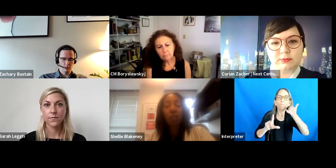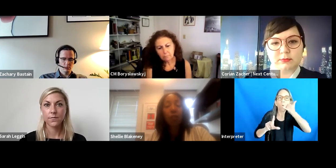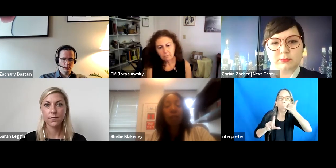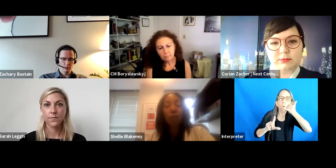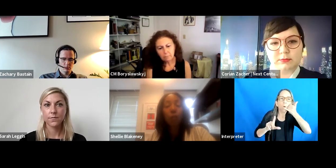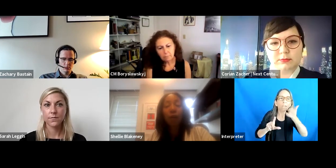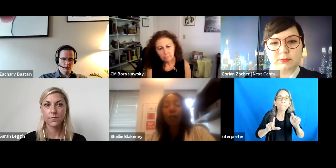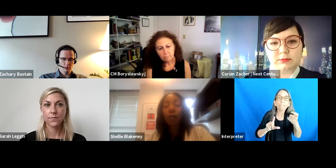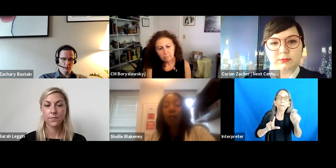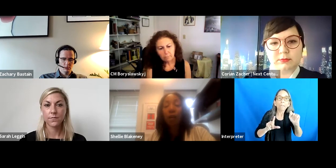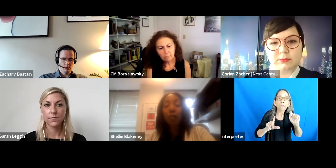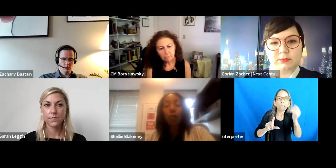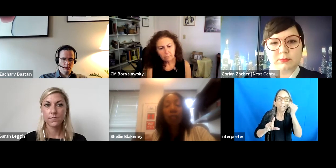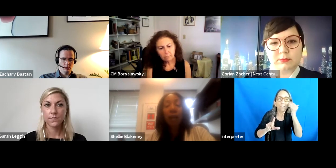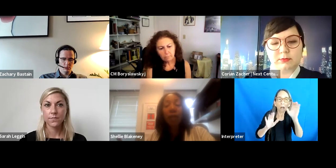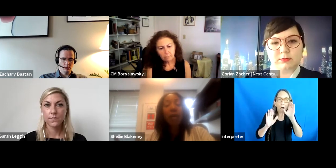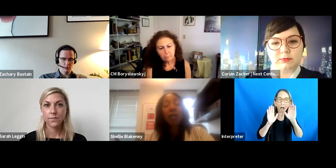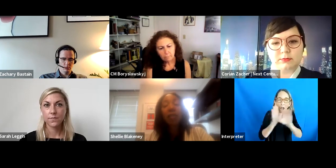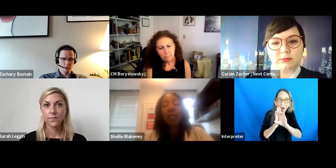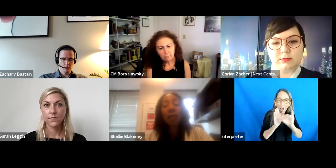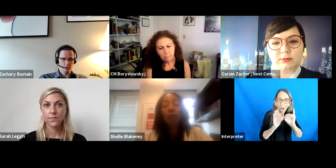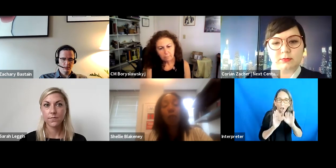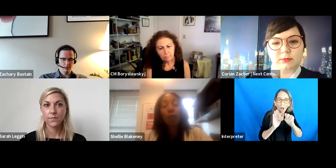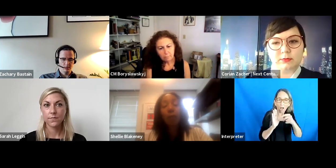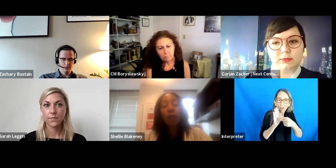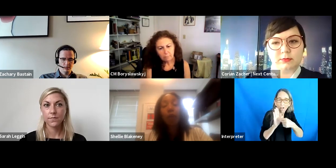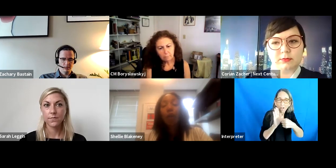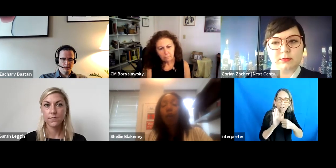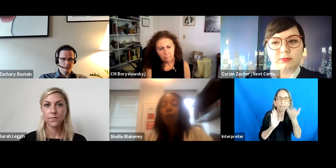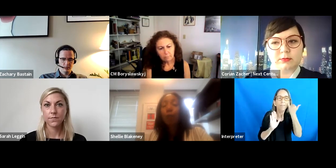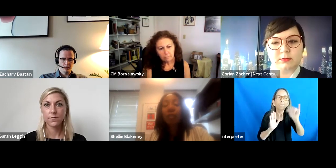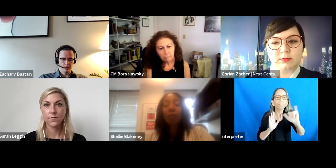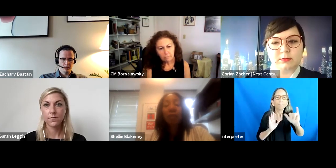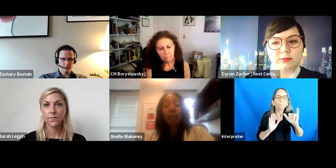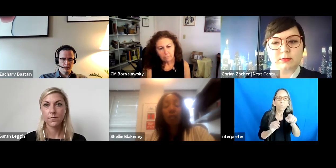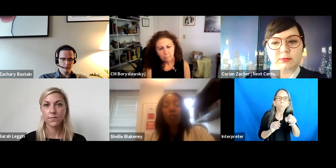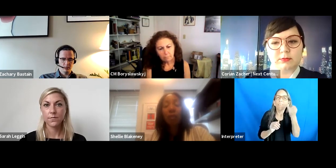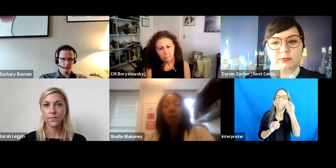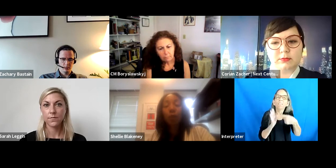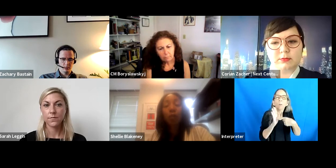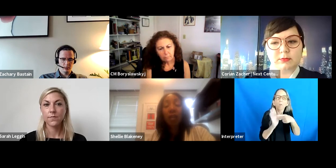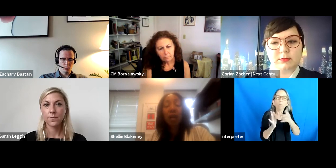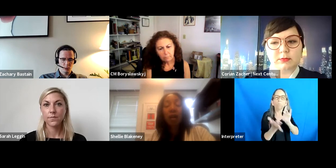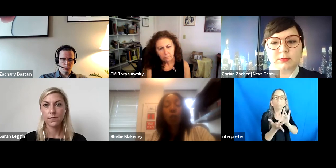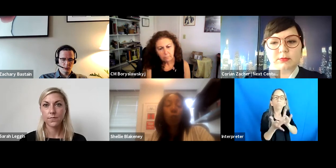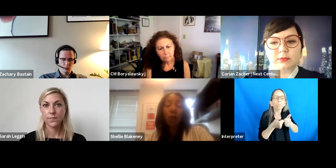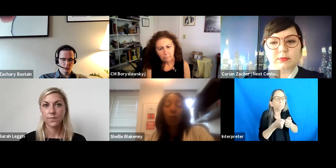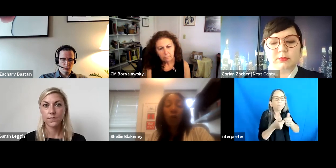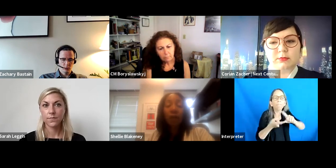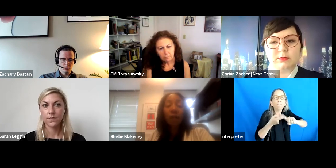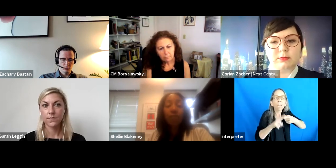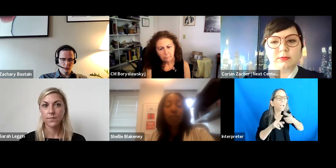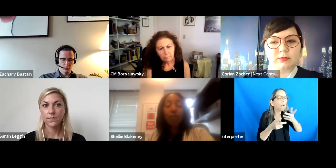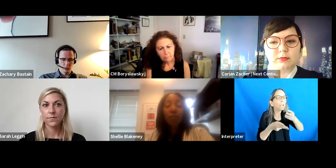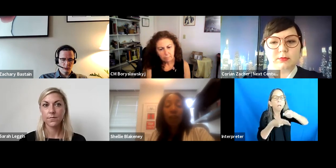of the screen where you type a contact's name or phone number. You would simply enter the numbers